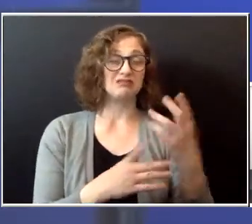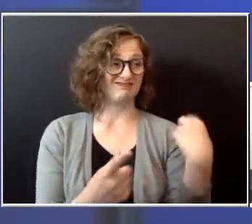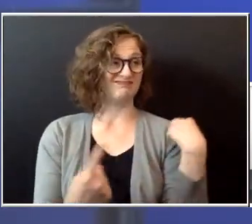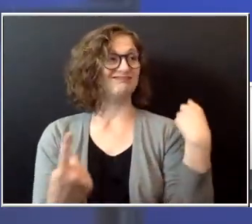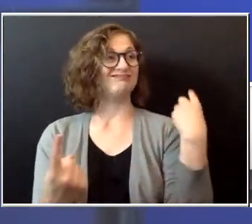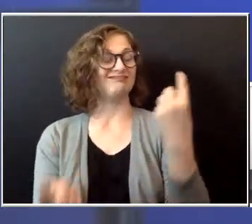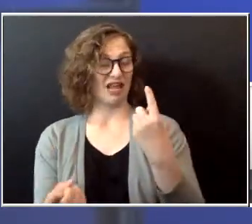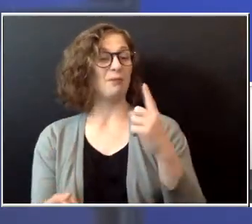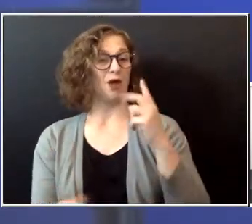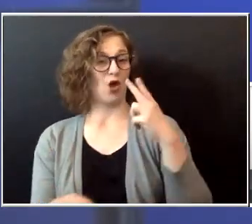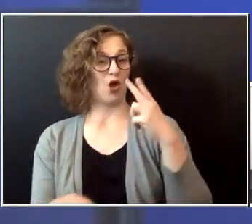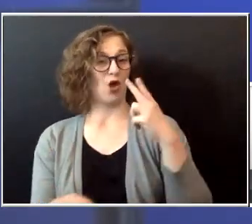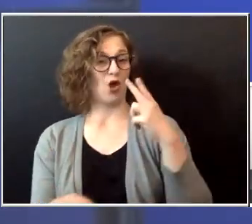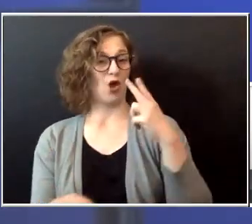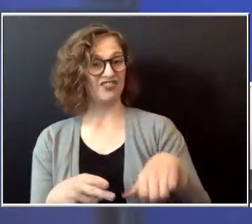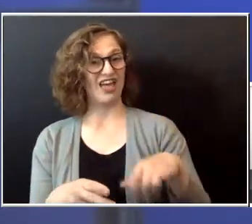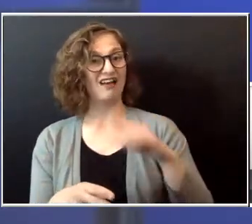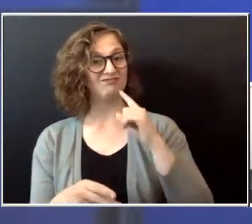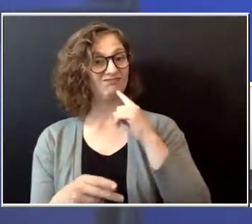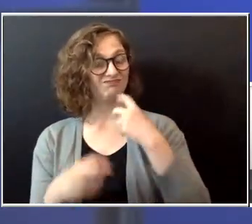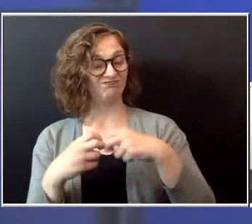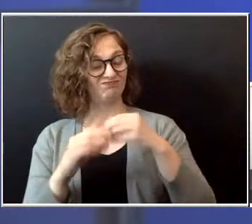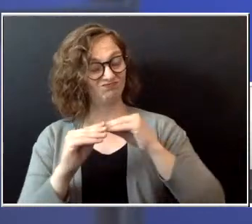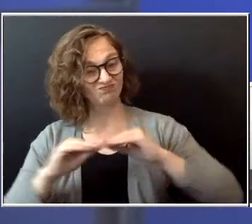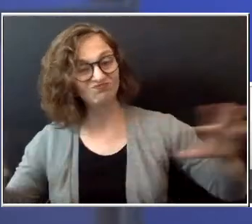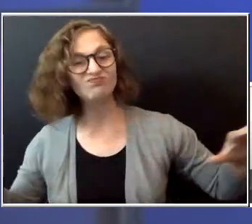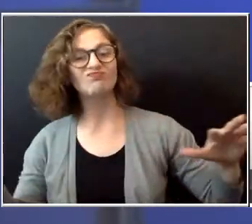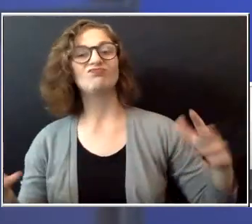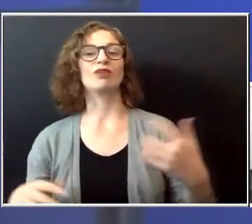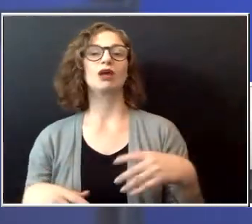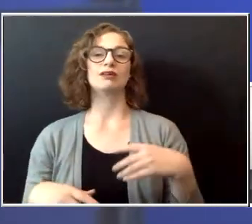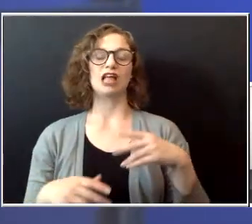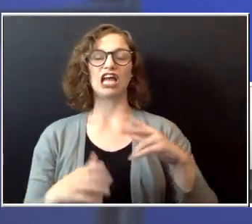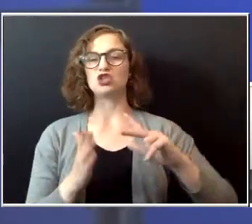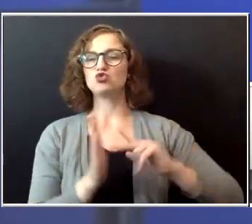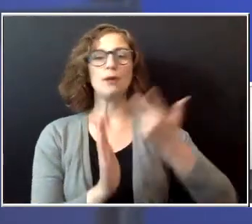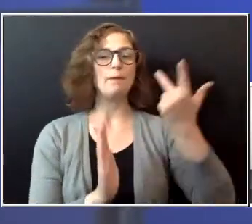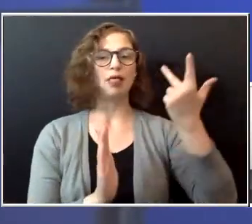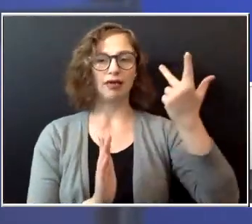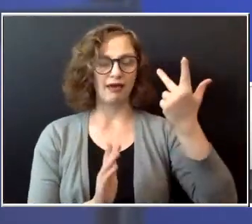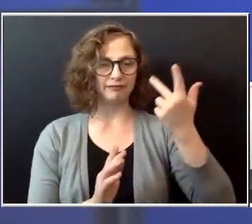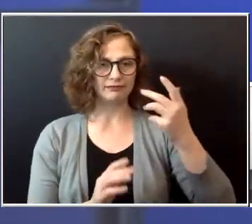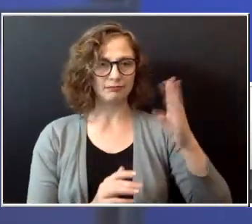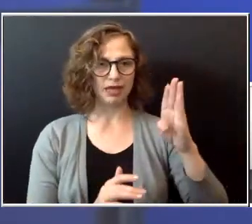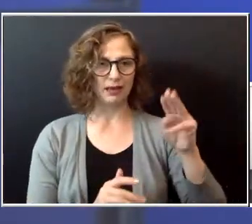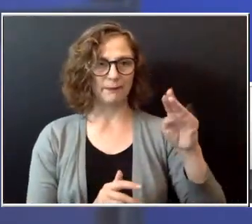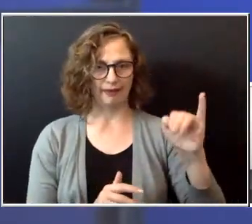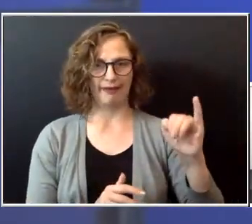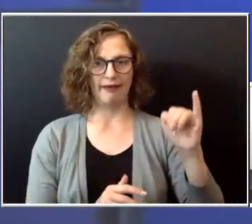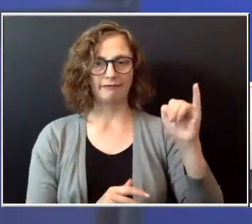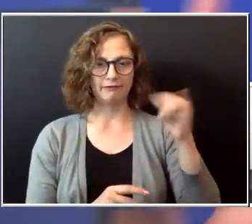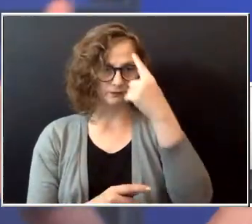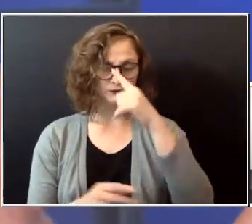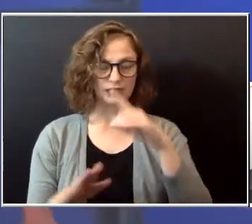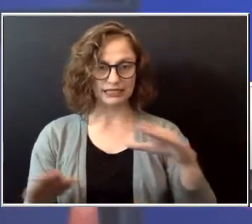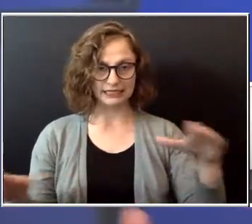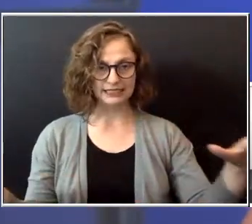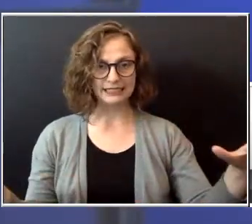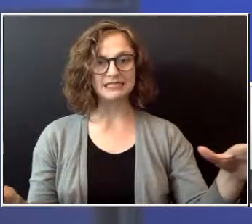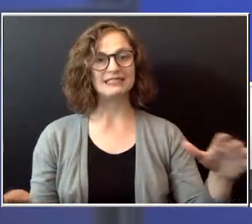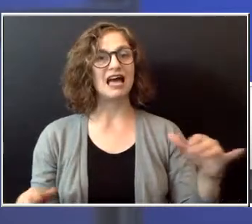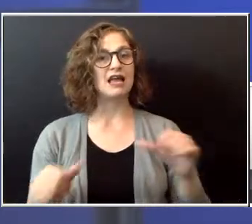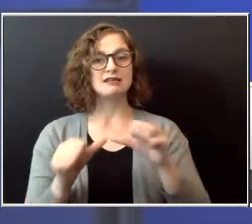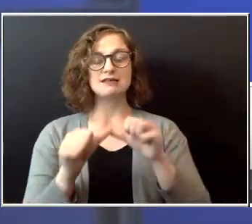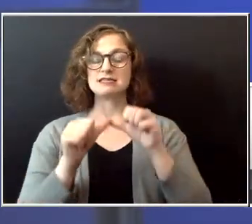to the mid-90s, and it's continued to just gradually increase on a yearly basis since then. So it simply means it's